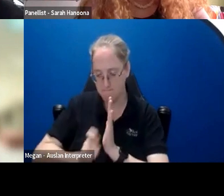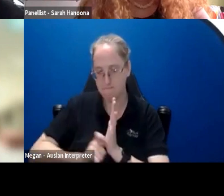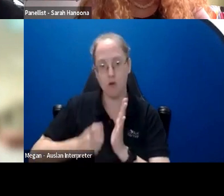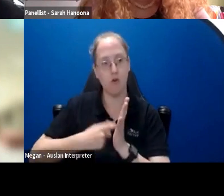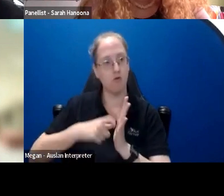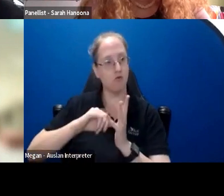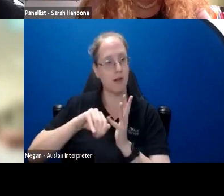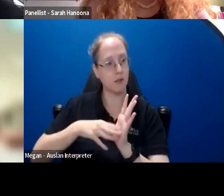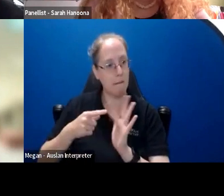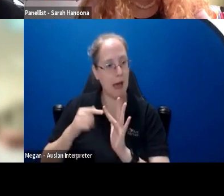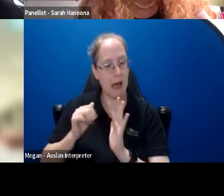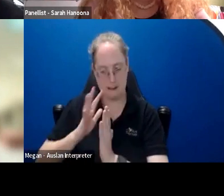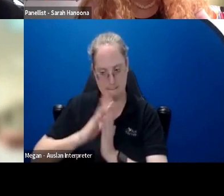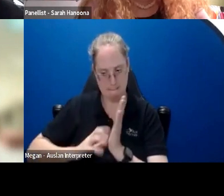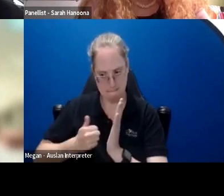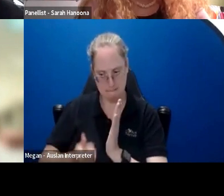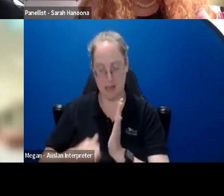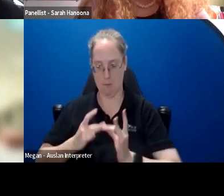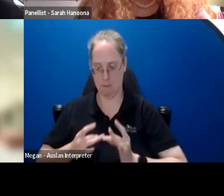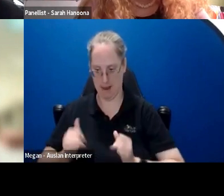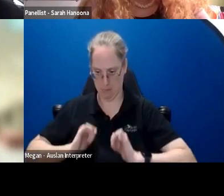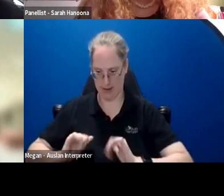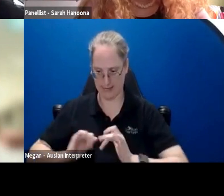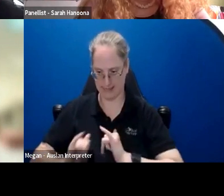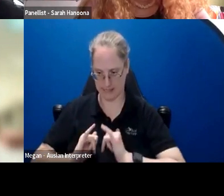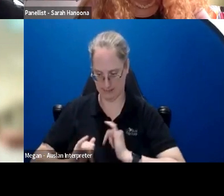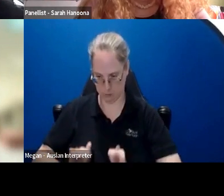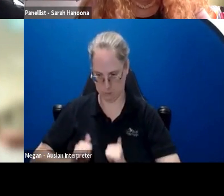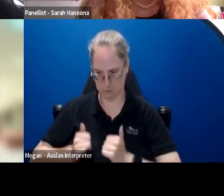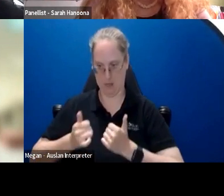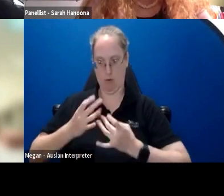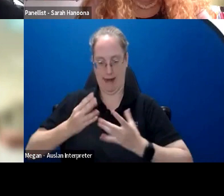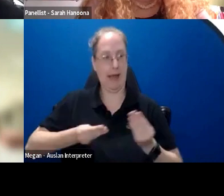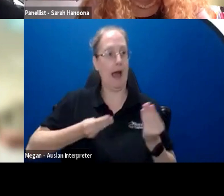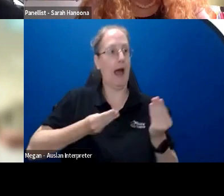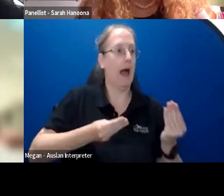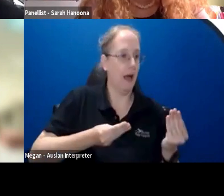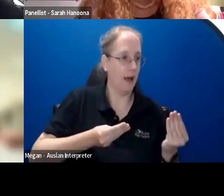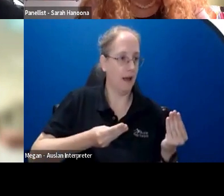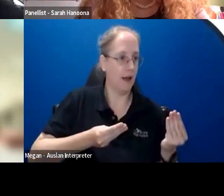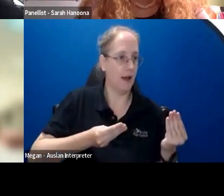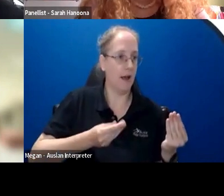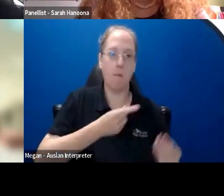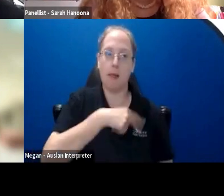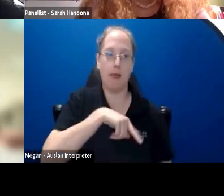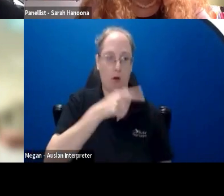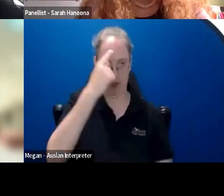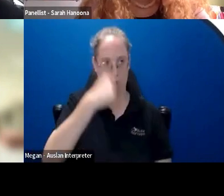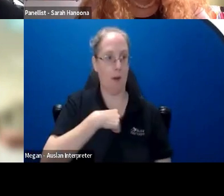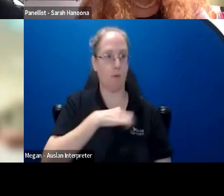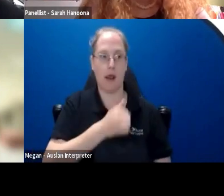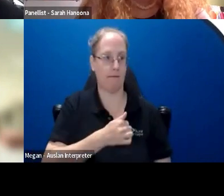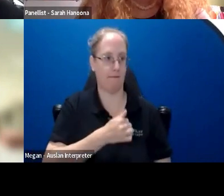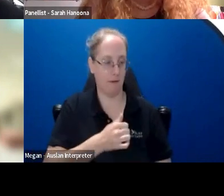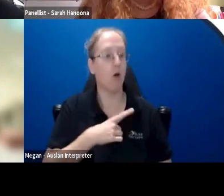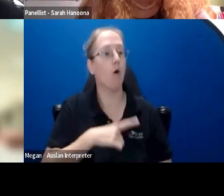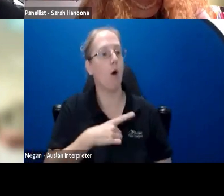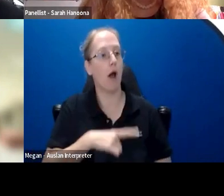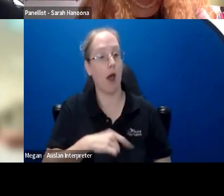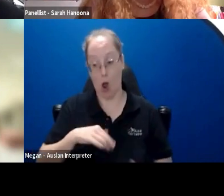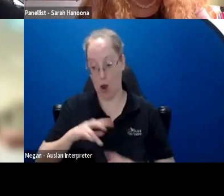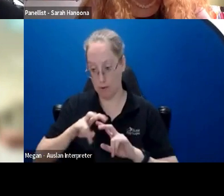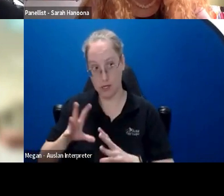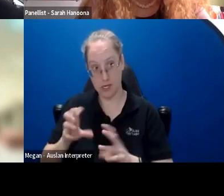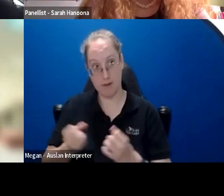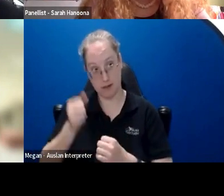mock interviews, like prepare myself, but all of these stuff were not good enough because like I was doing my own research,